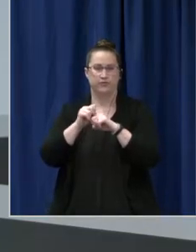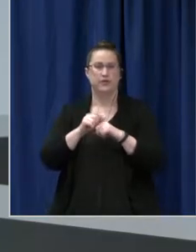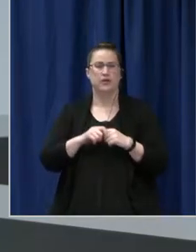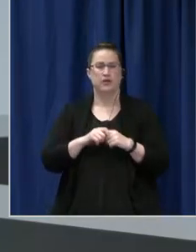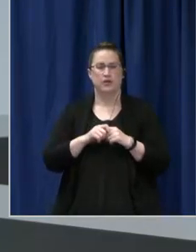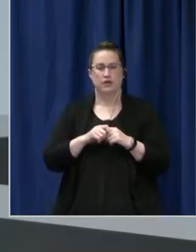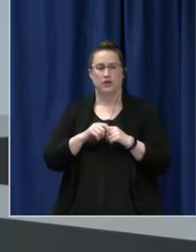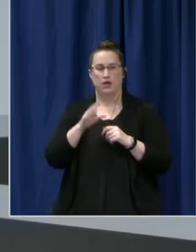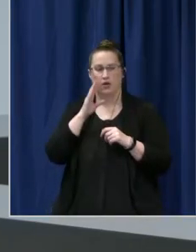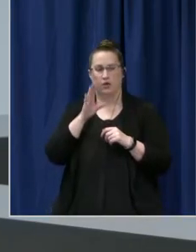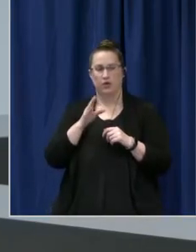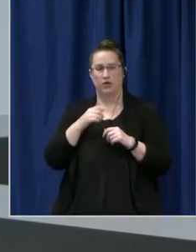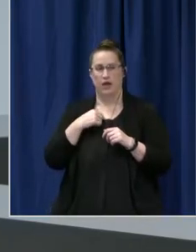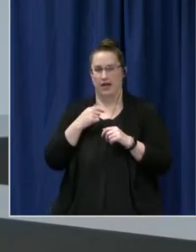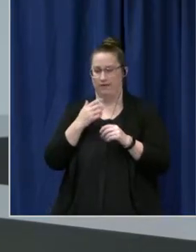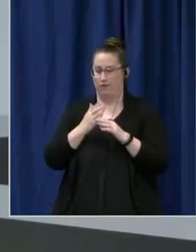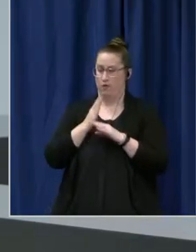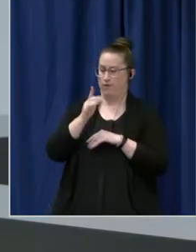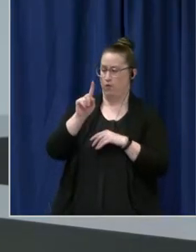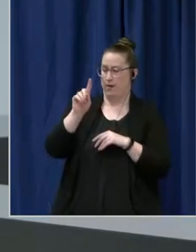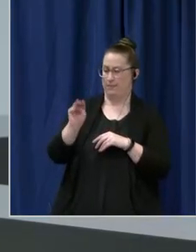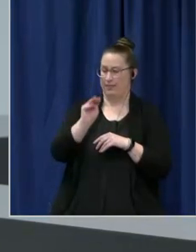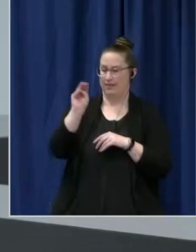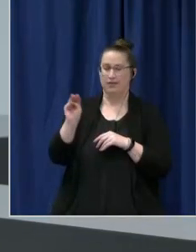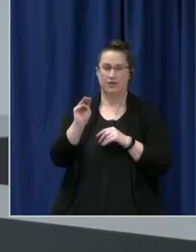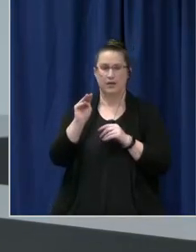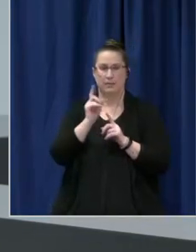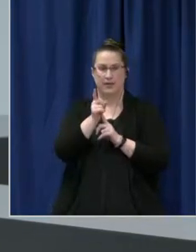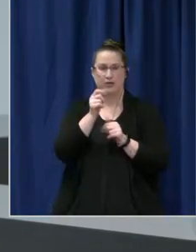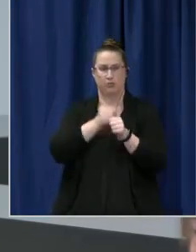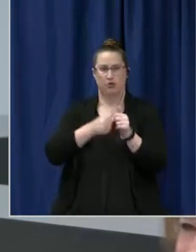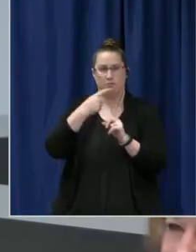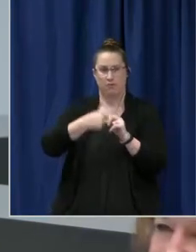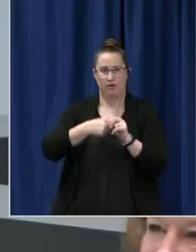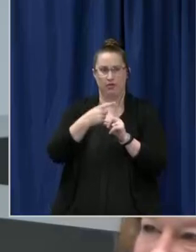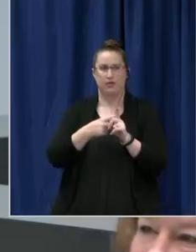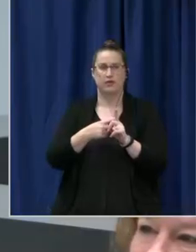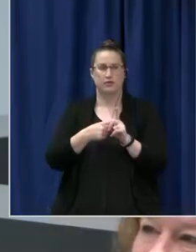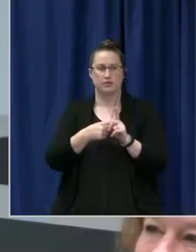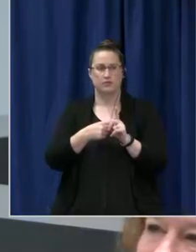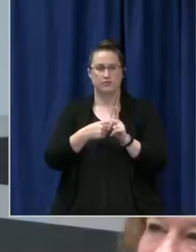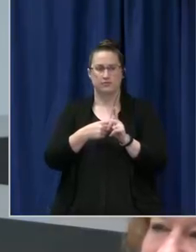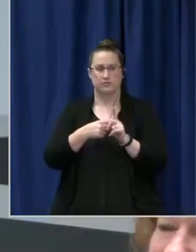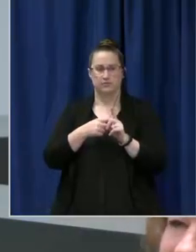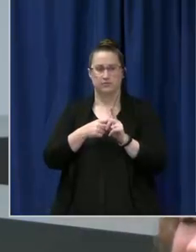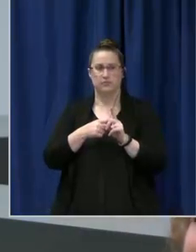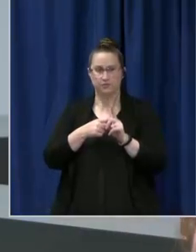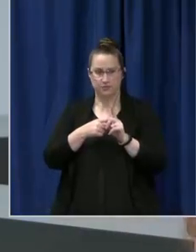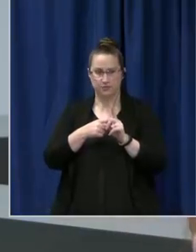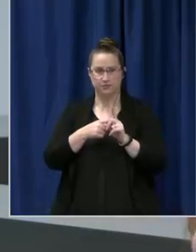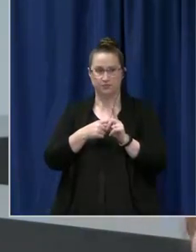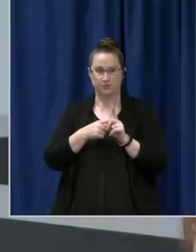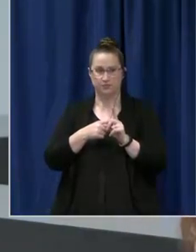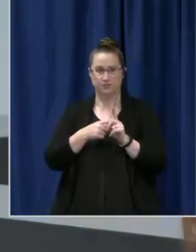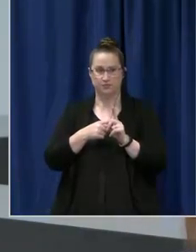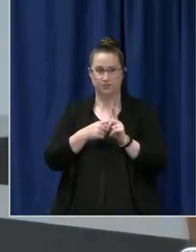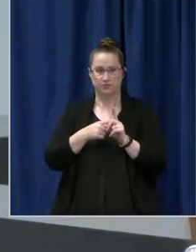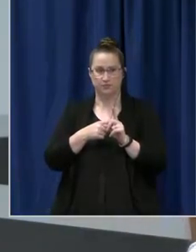than 1 million minutes per month, the compensation level was $6.27 per minute for the first million minutes,